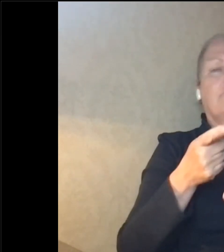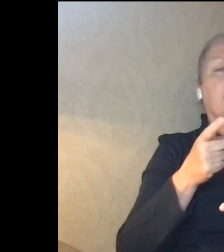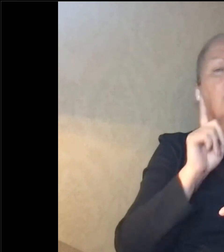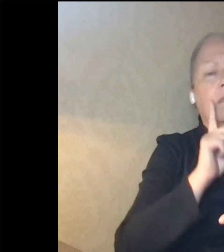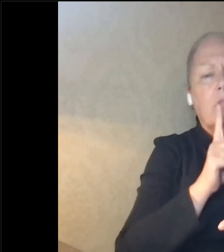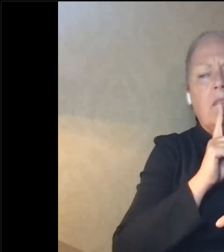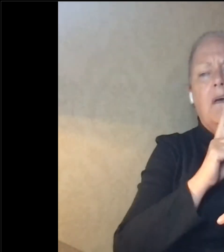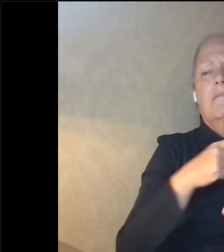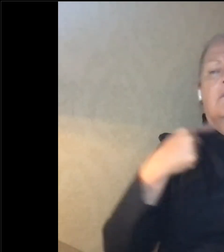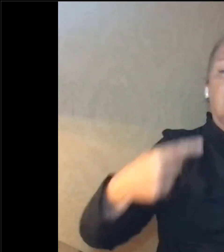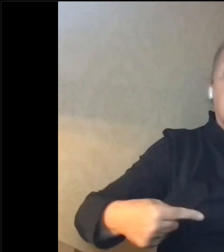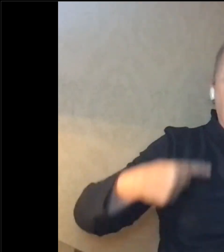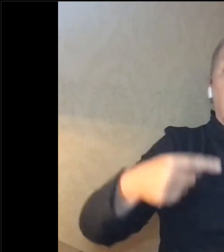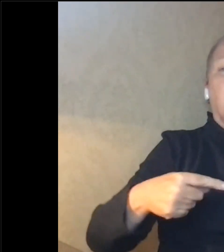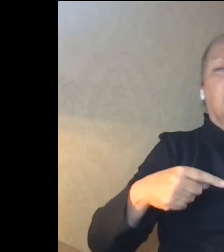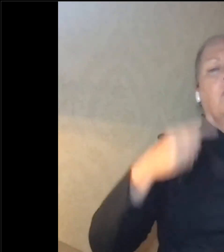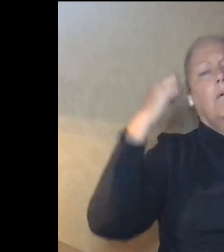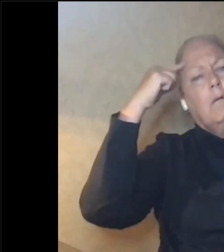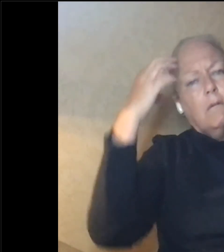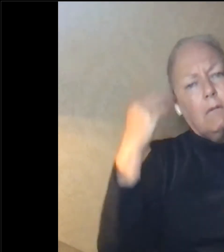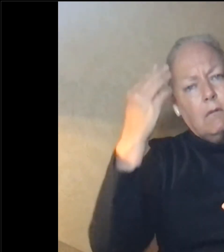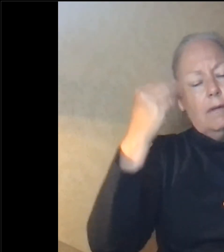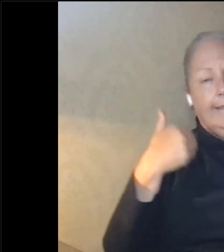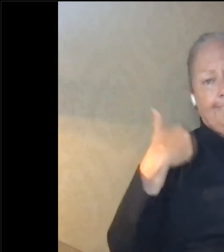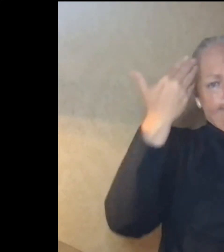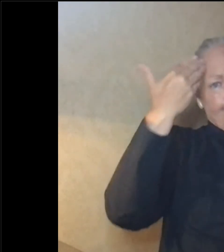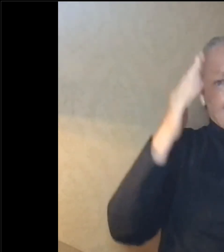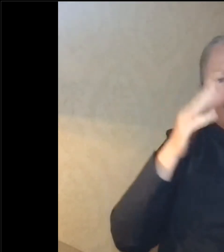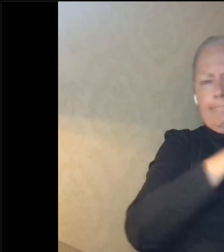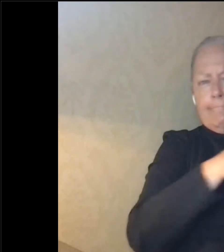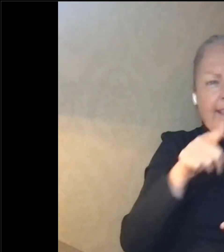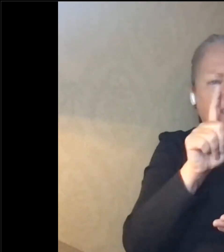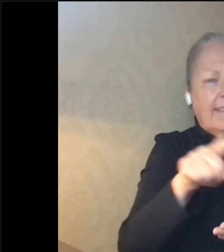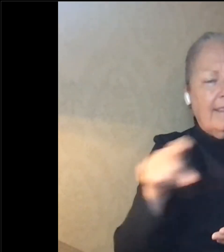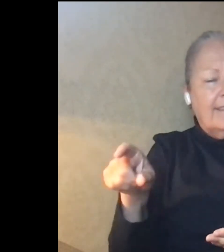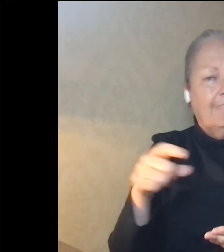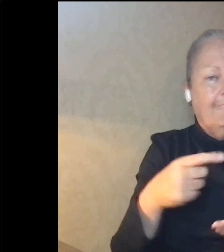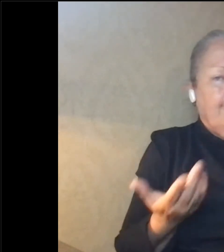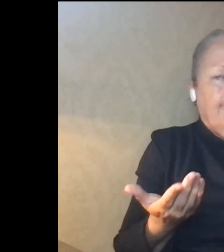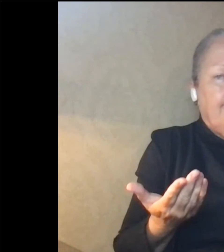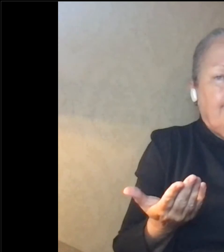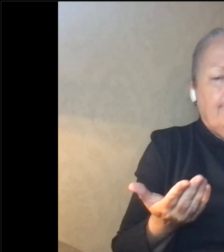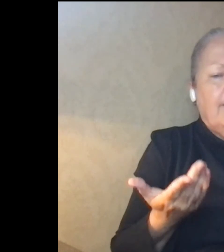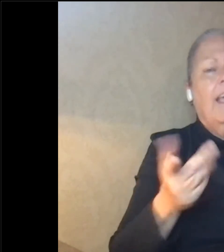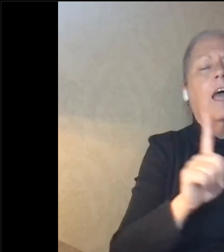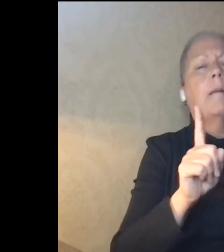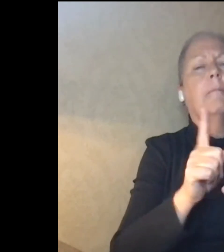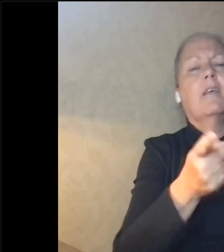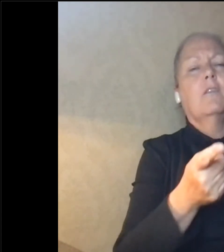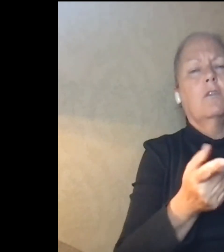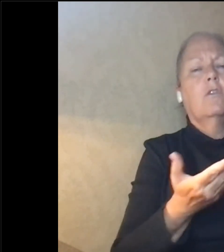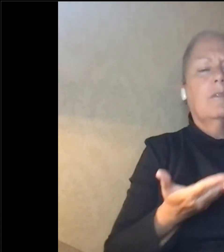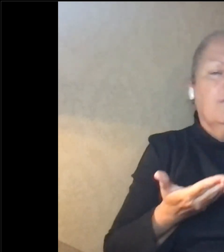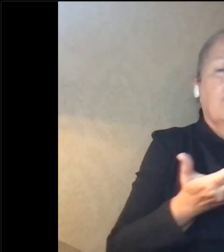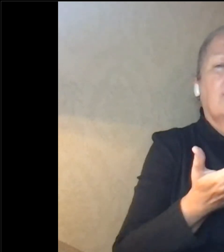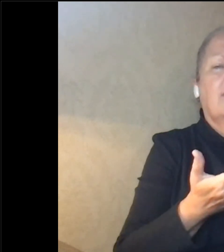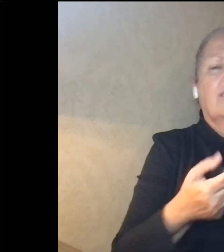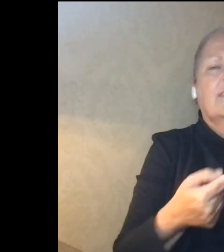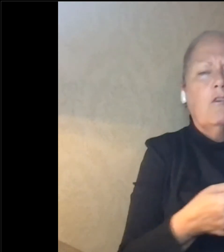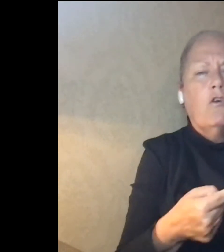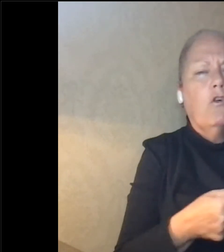devices. So this is a data kind of work is in